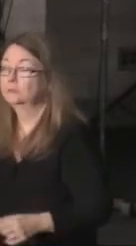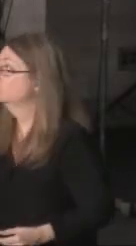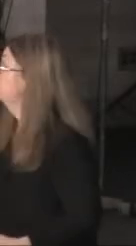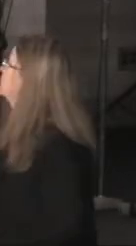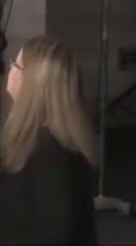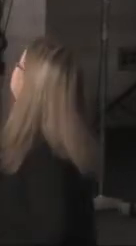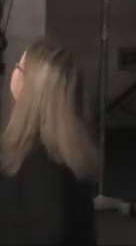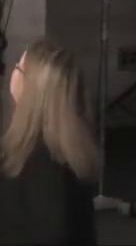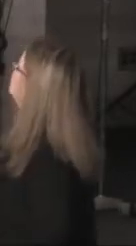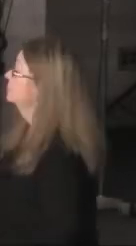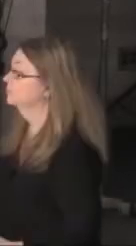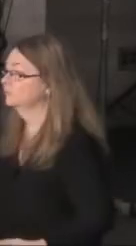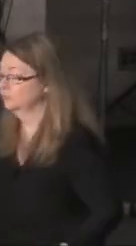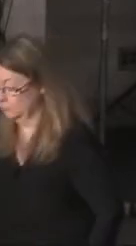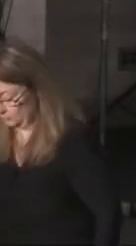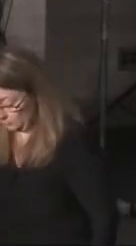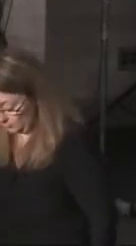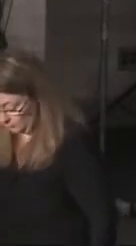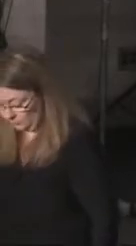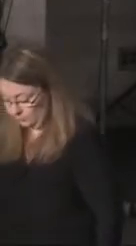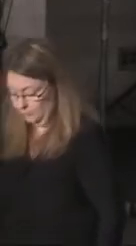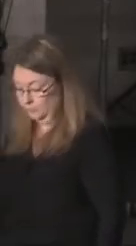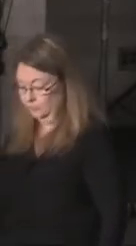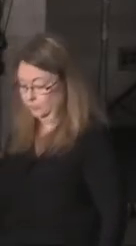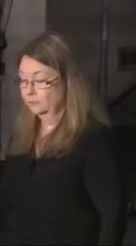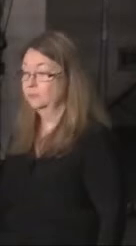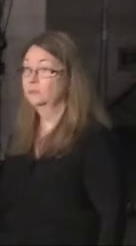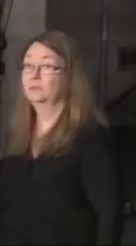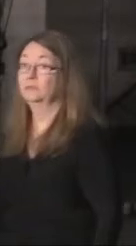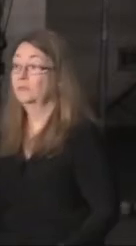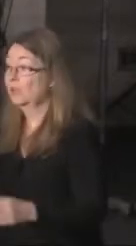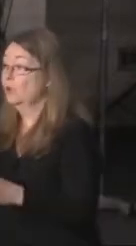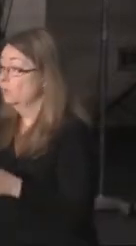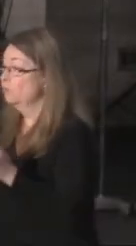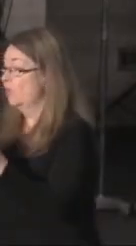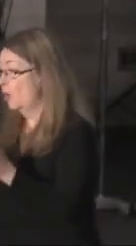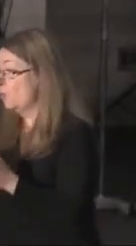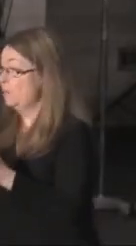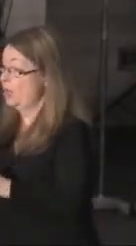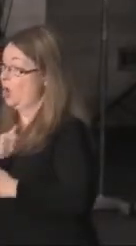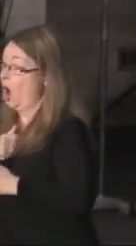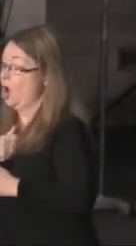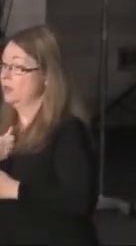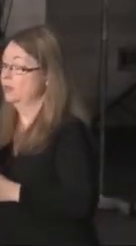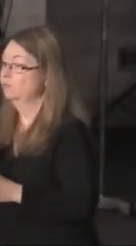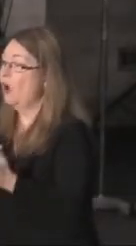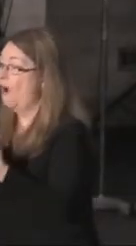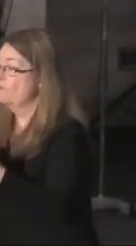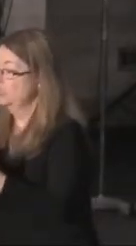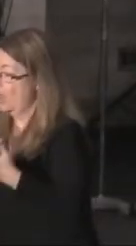allowed to stay by himself with a soldier who guarded him." And so when you were under Roman guard, you actually were, more often than not, chained